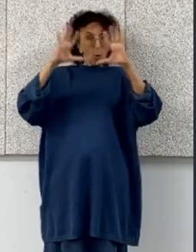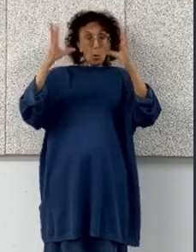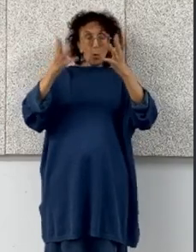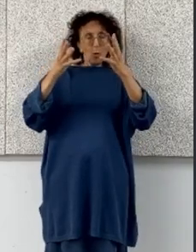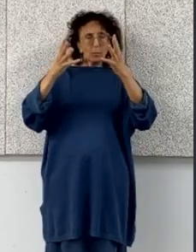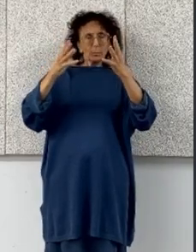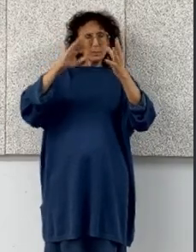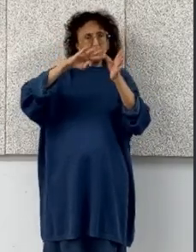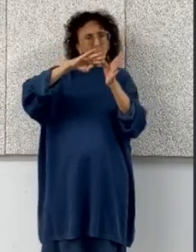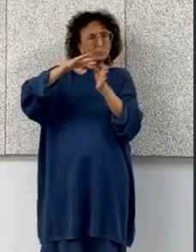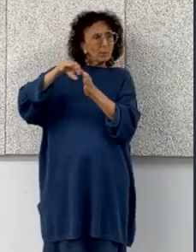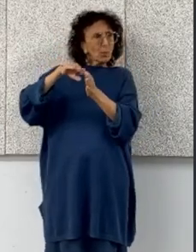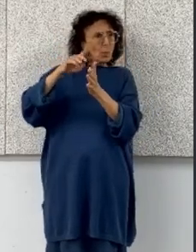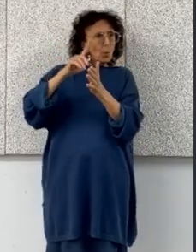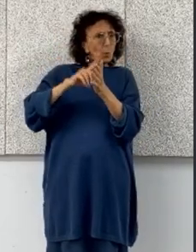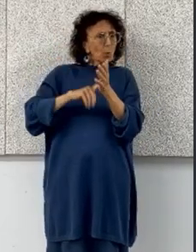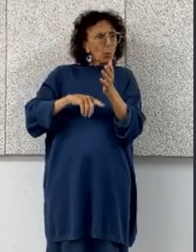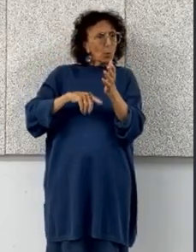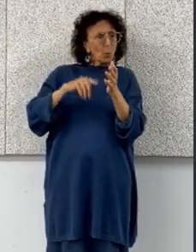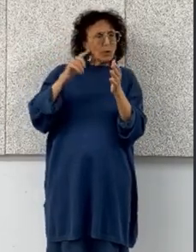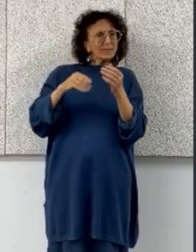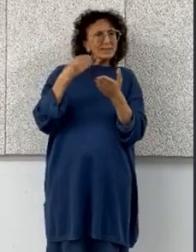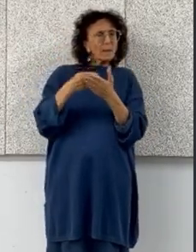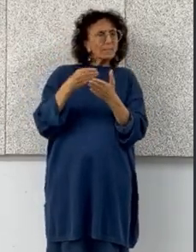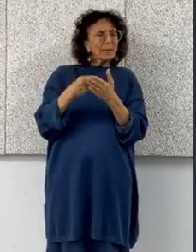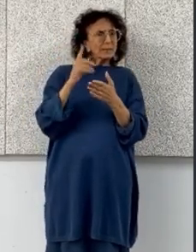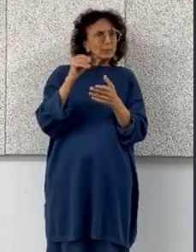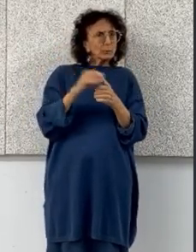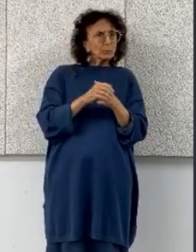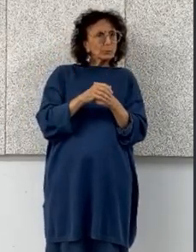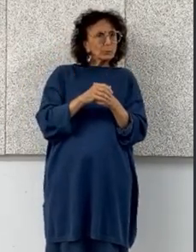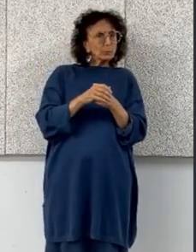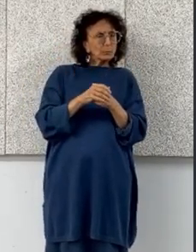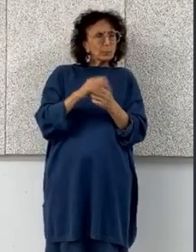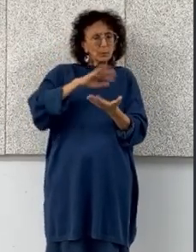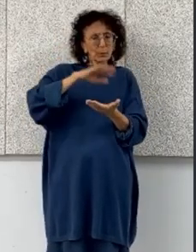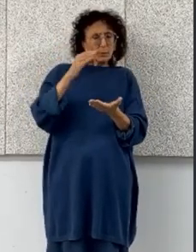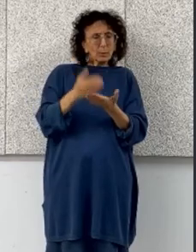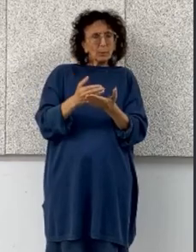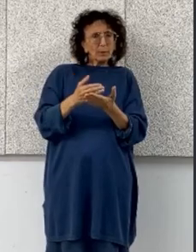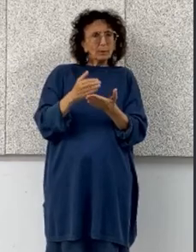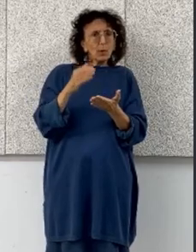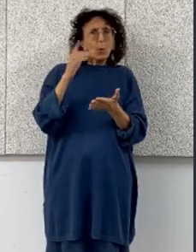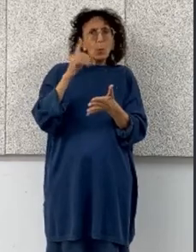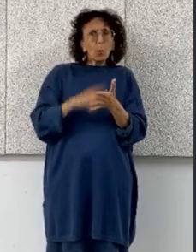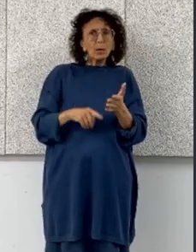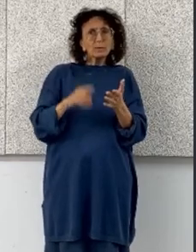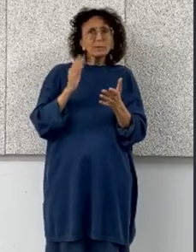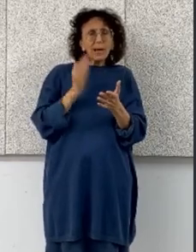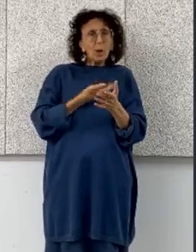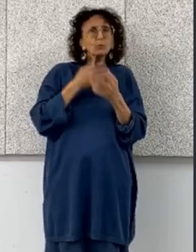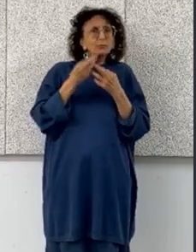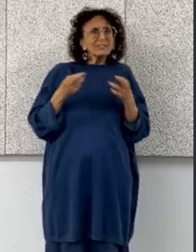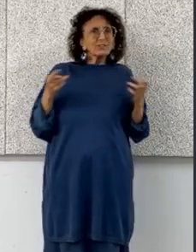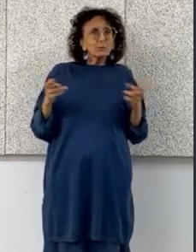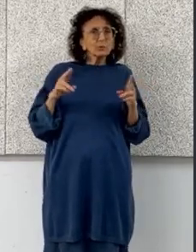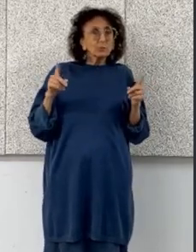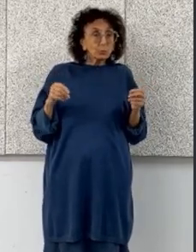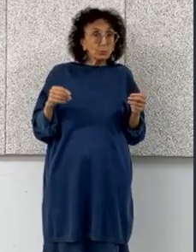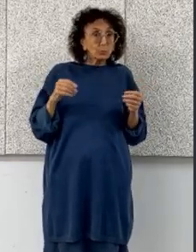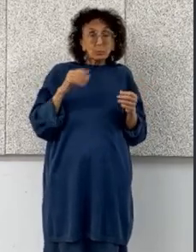other things this pot of money does. And not just pot of money, but the footprint of our resources. Like